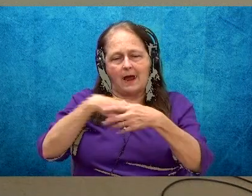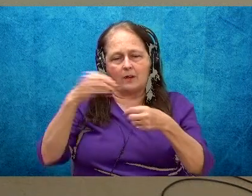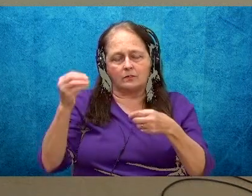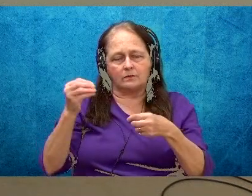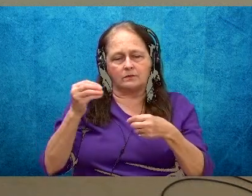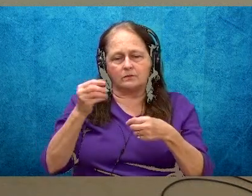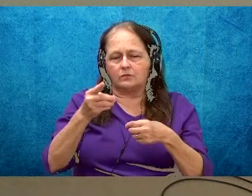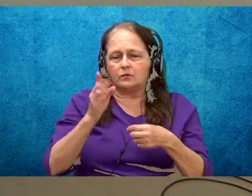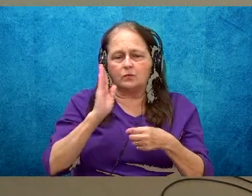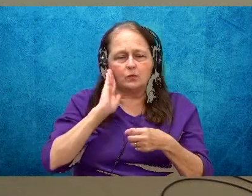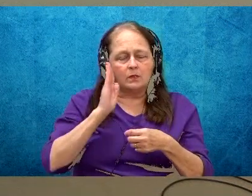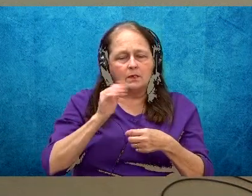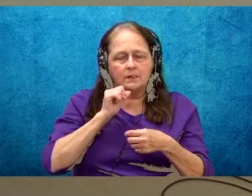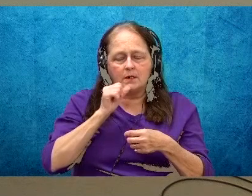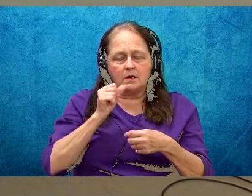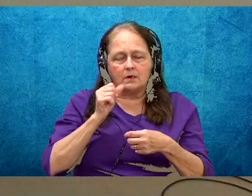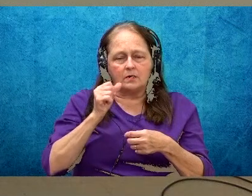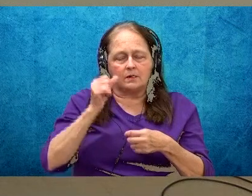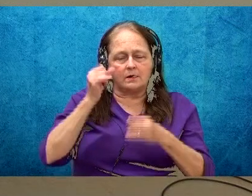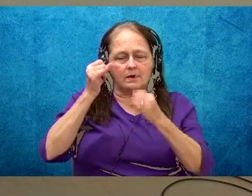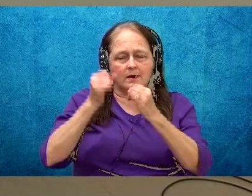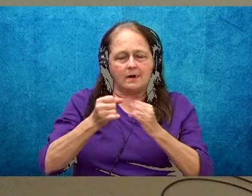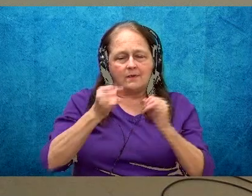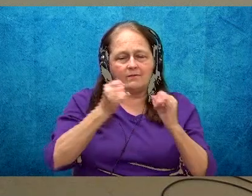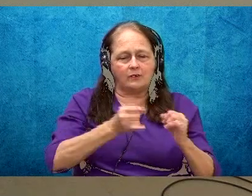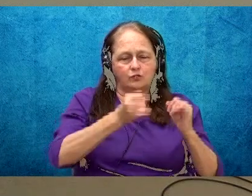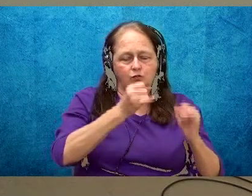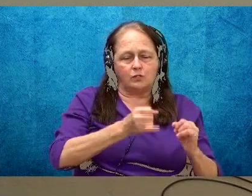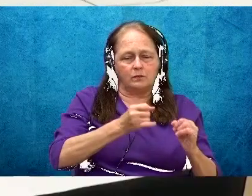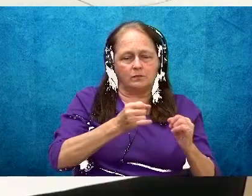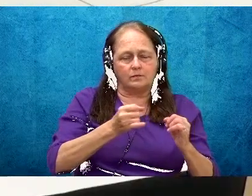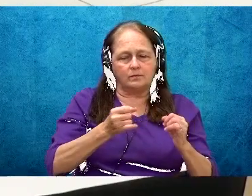You are not cutting each individual piece out.